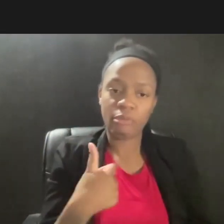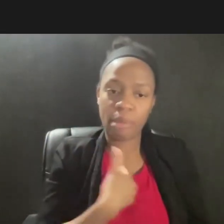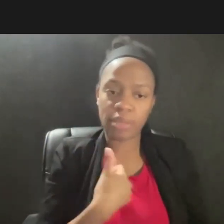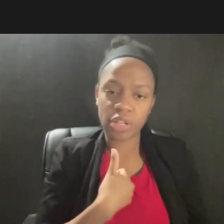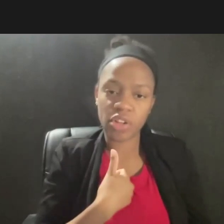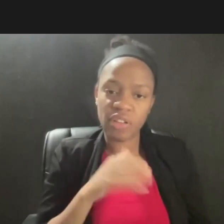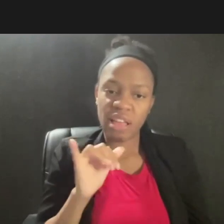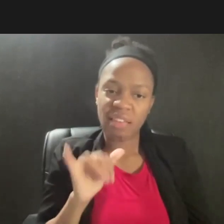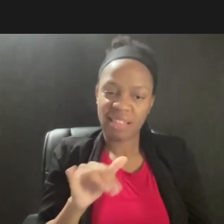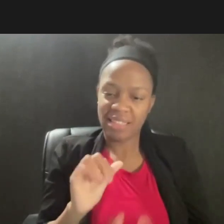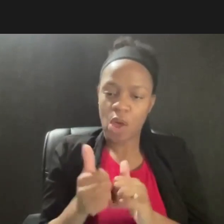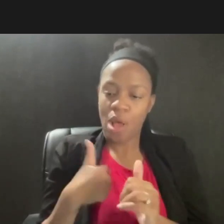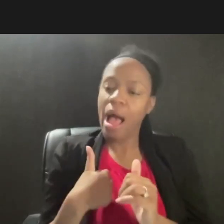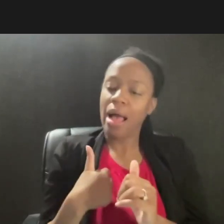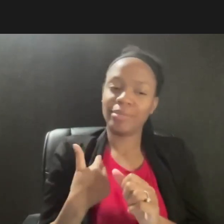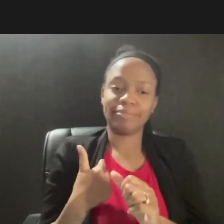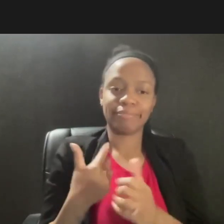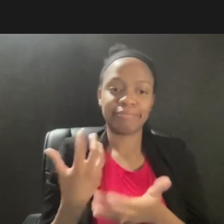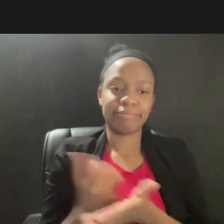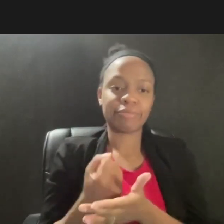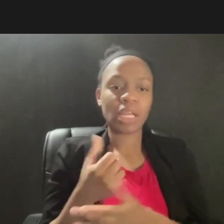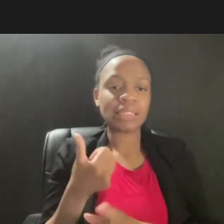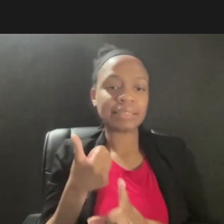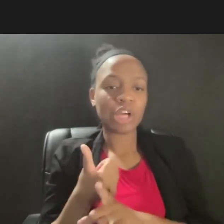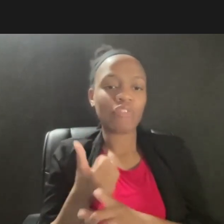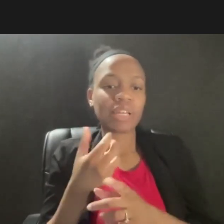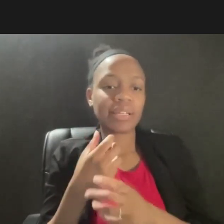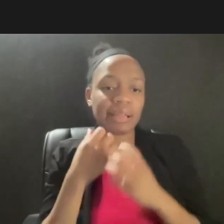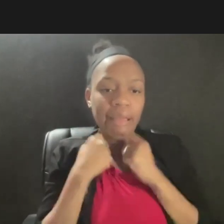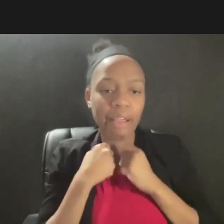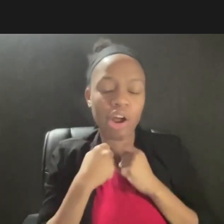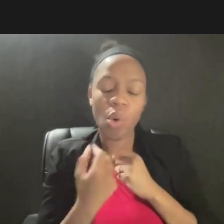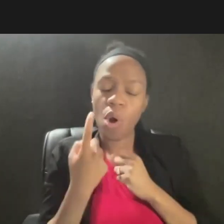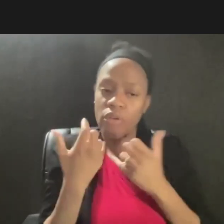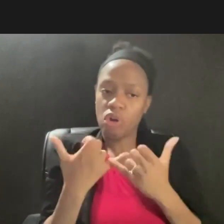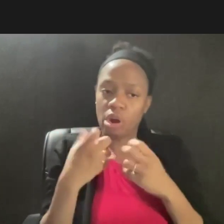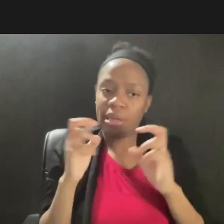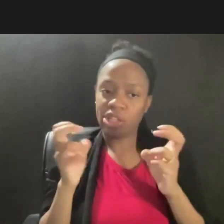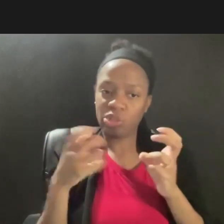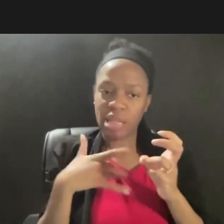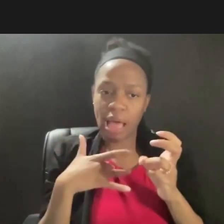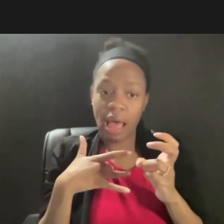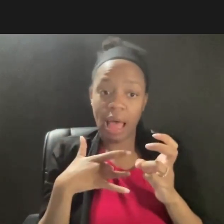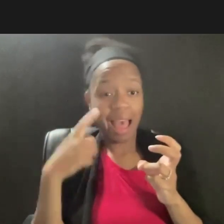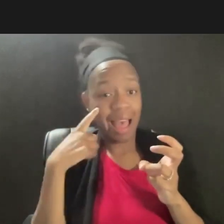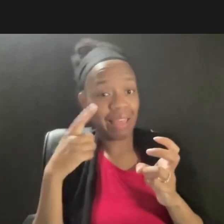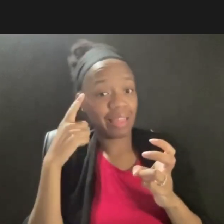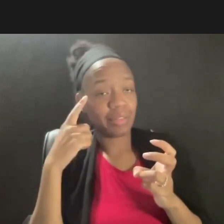administer self-care to myself. Some of the current issues that I believe my community faces is affordable